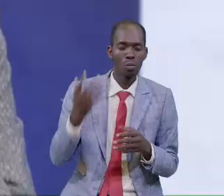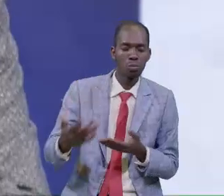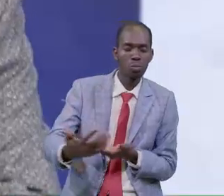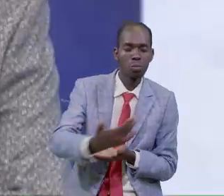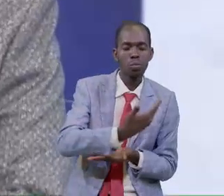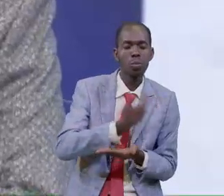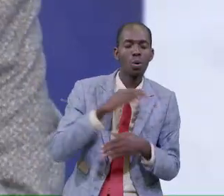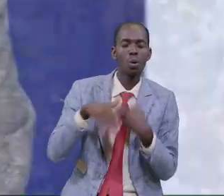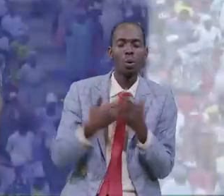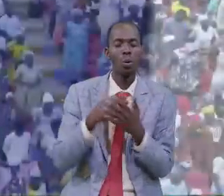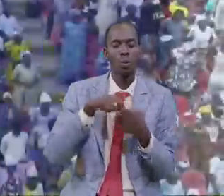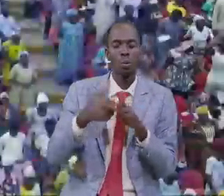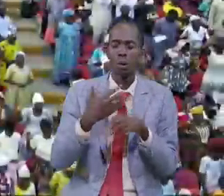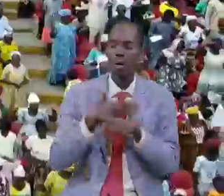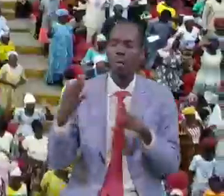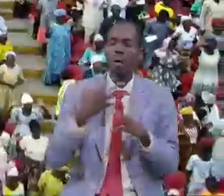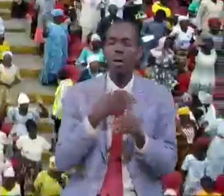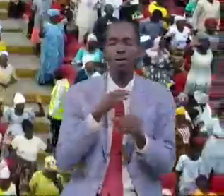your promise in every life.